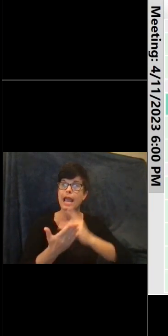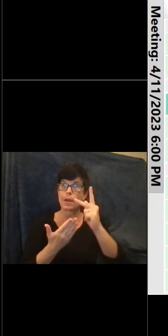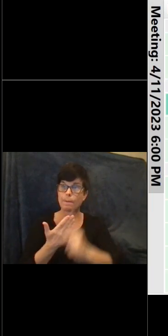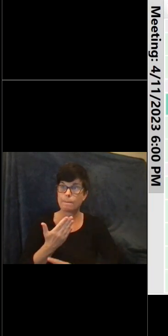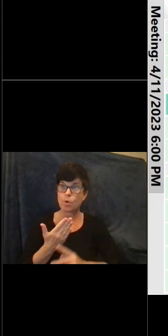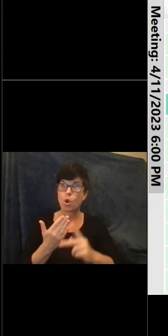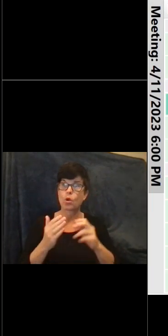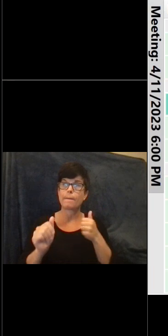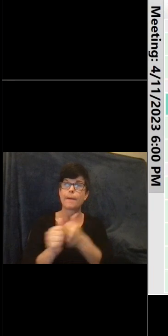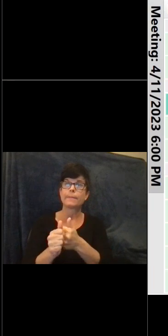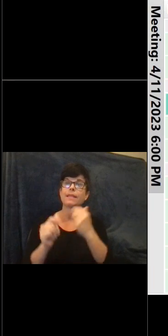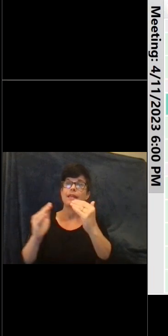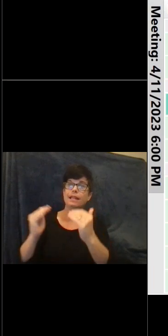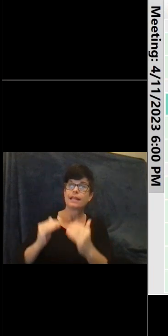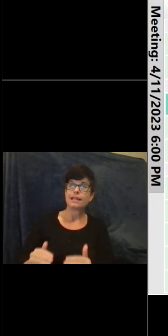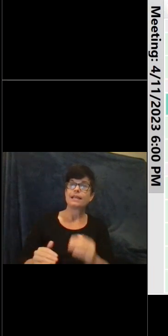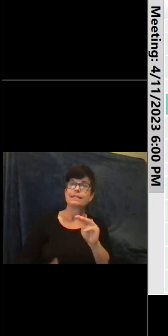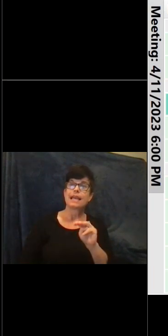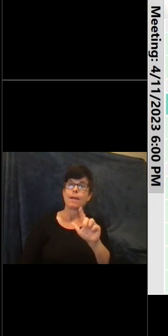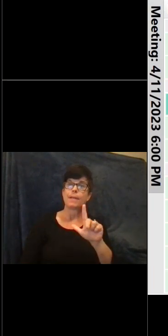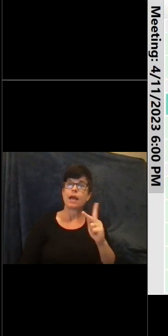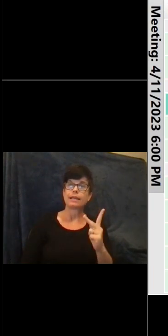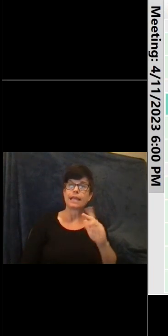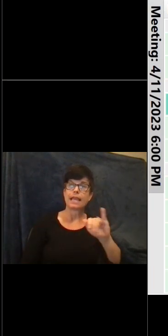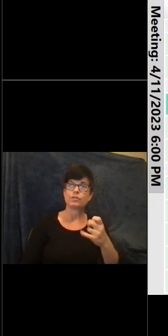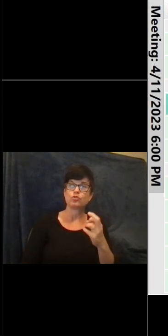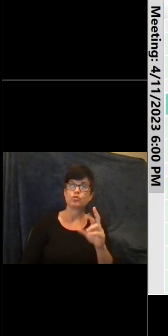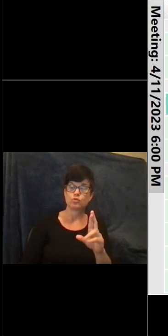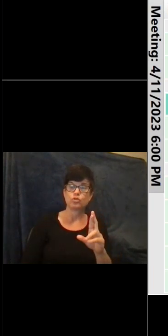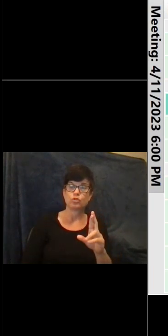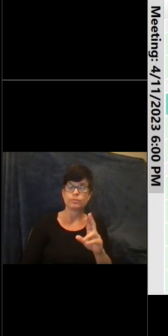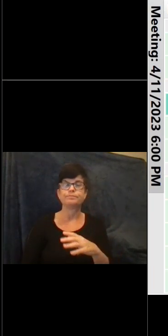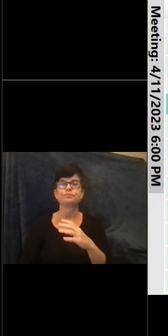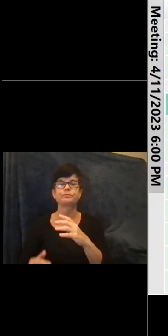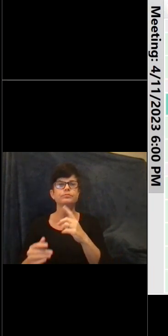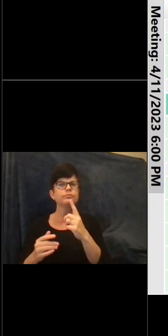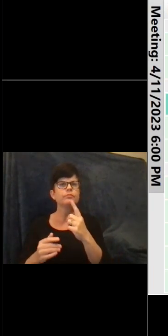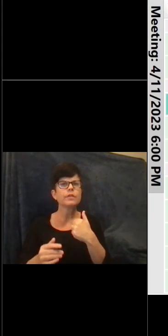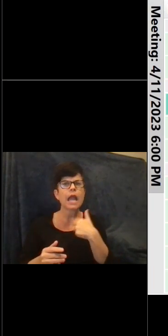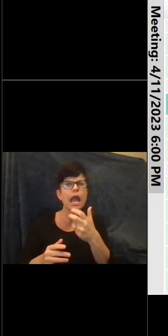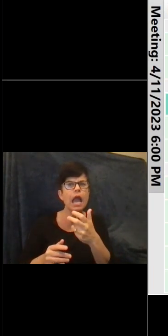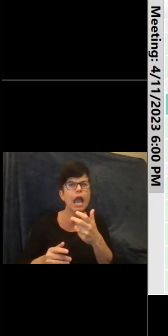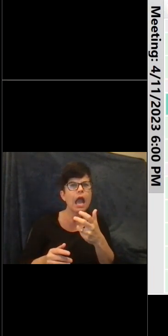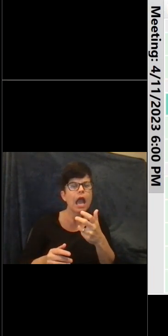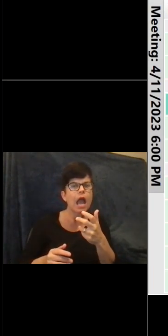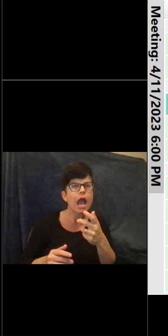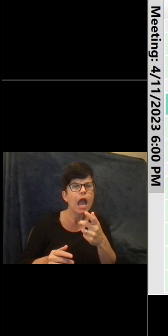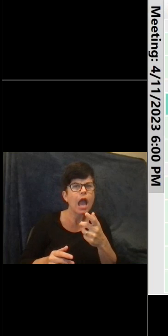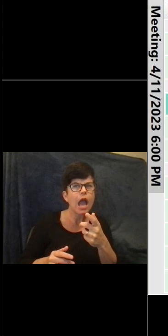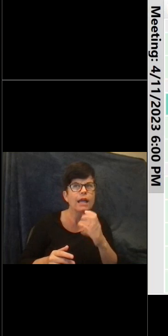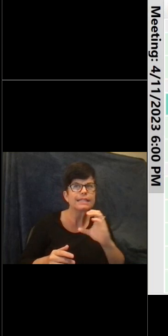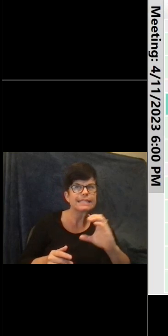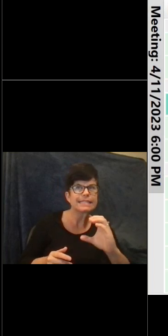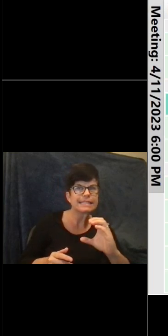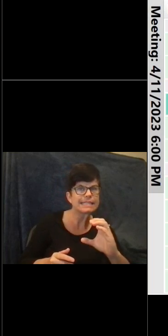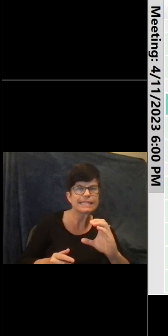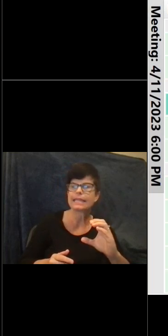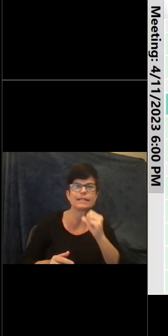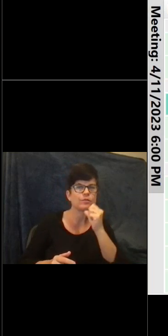Boulevard Corridor Mixed Use Project Update. Chair? Yes. I withdraw my update on C. All right,